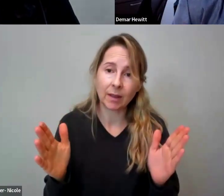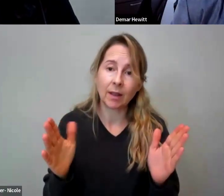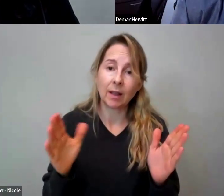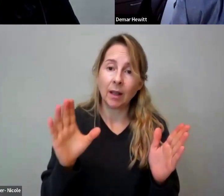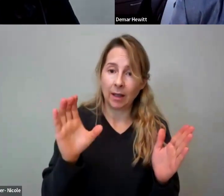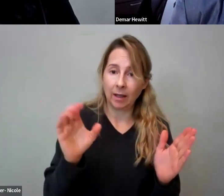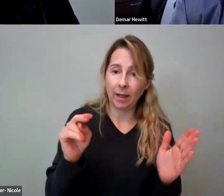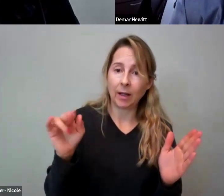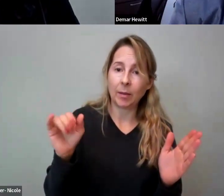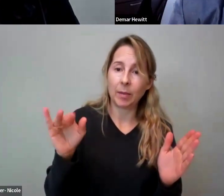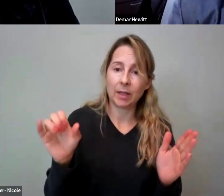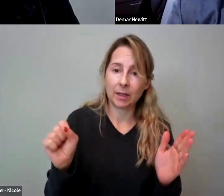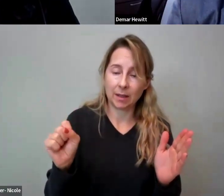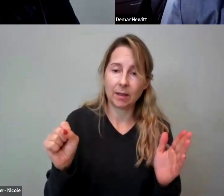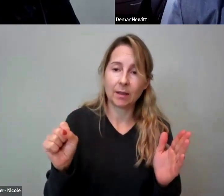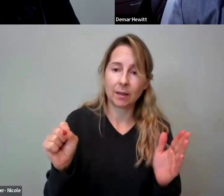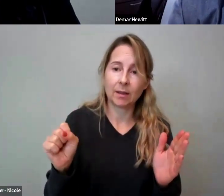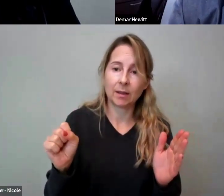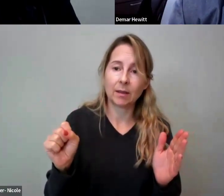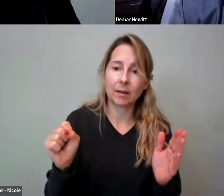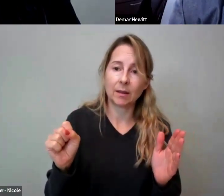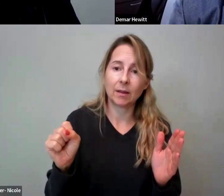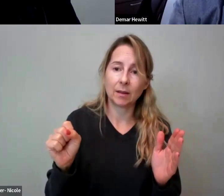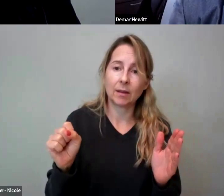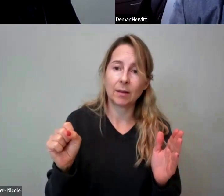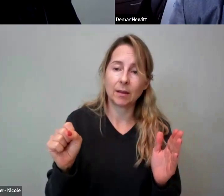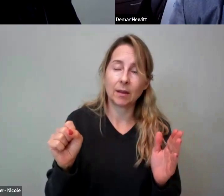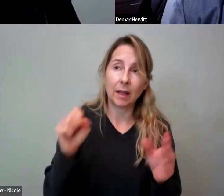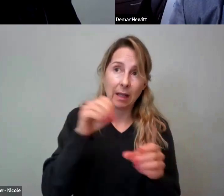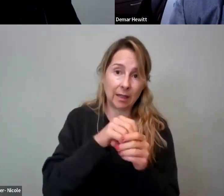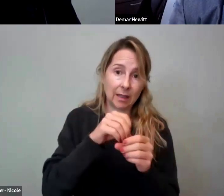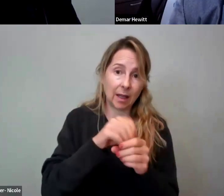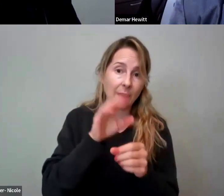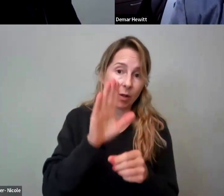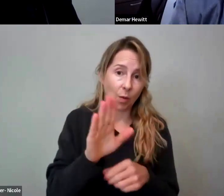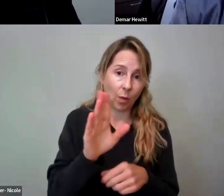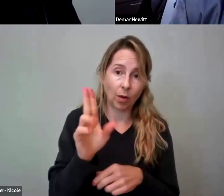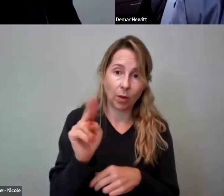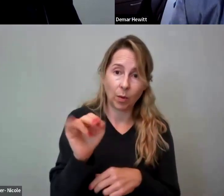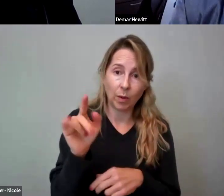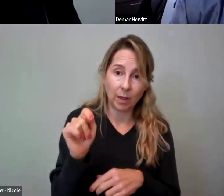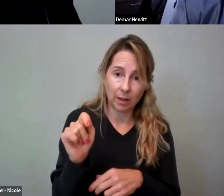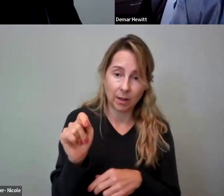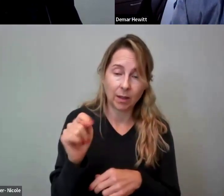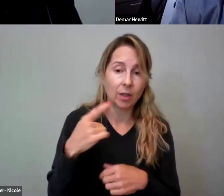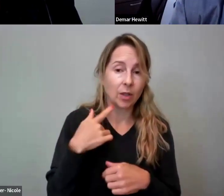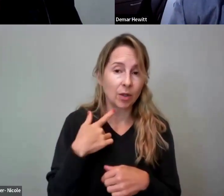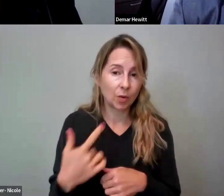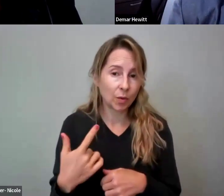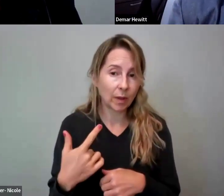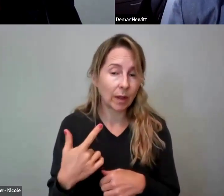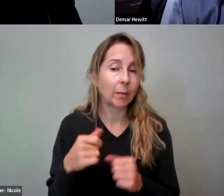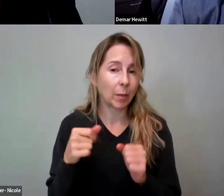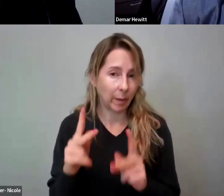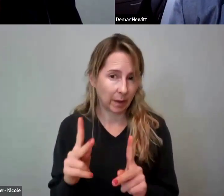cannabis within the confines of your unit is generally allowable.